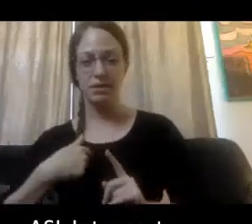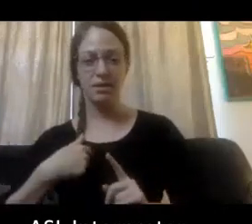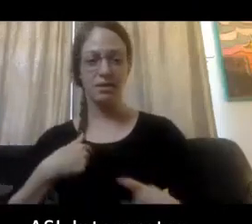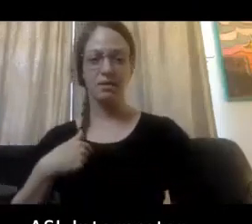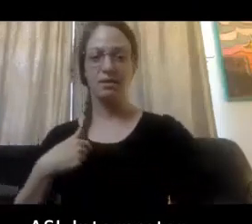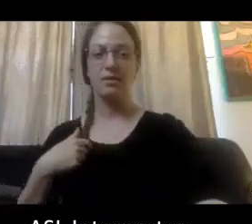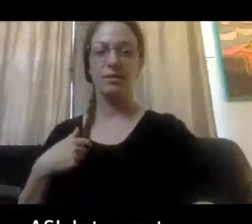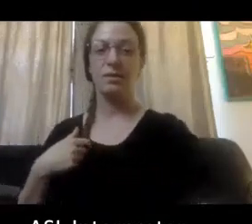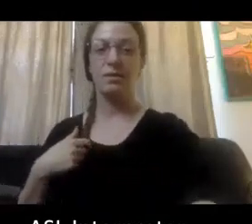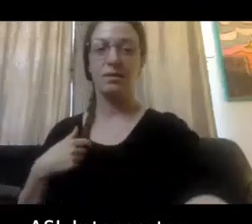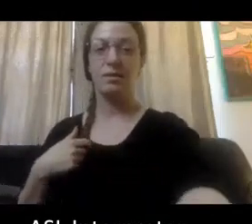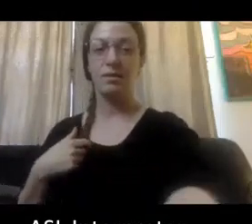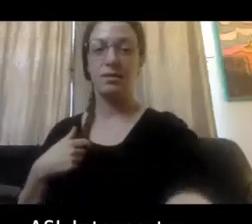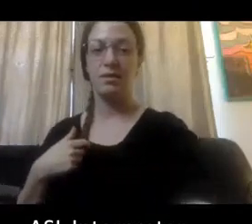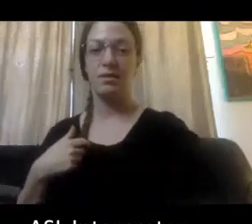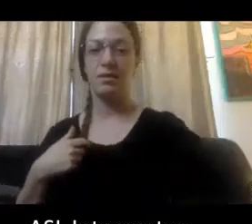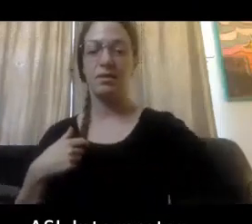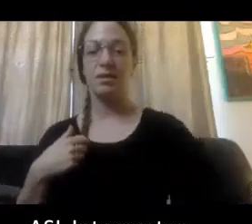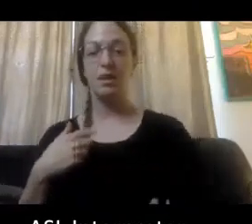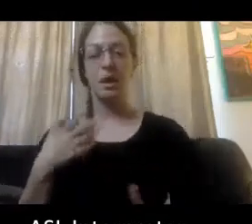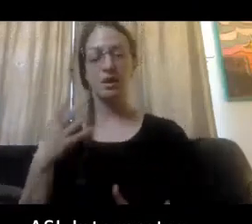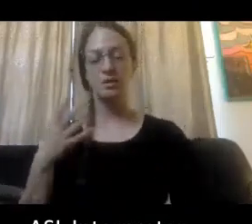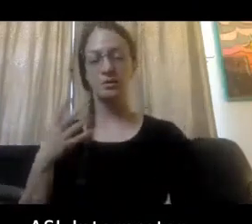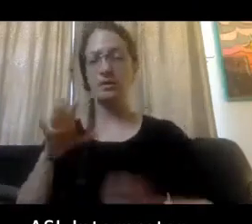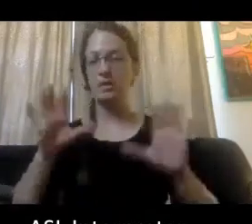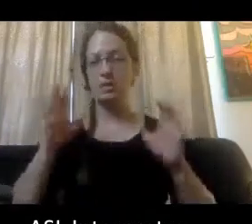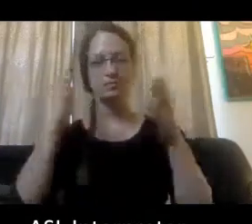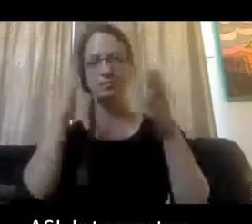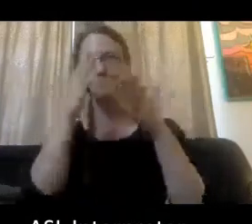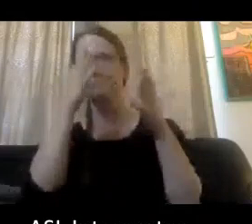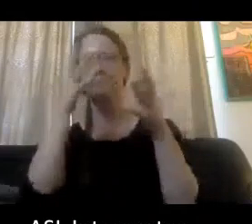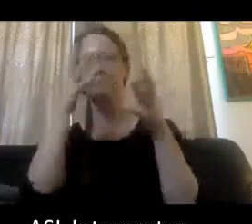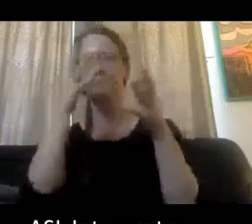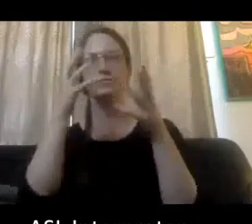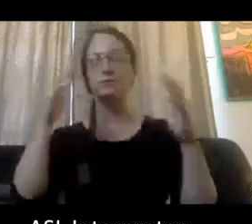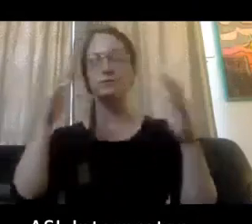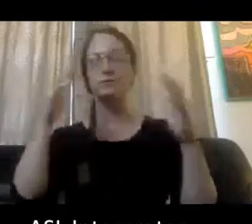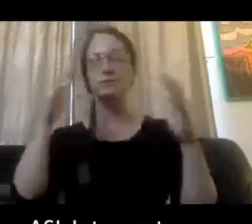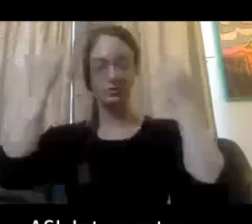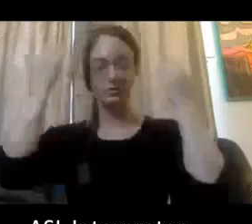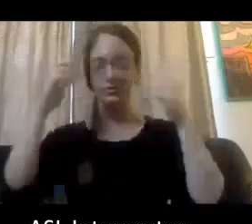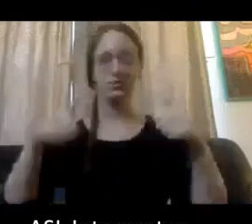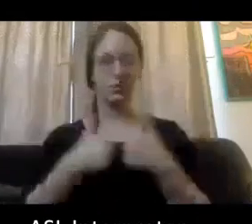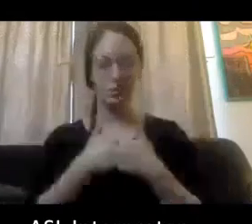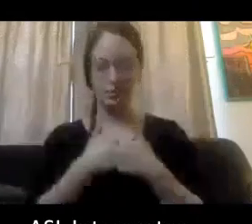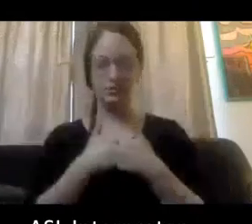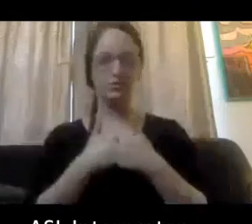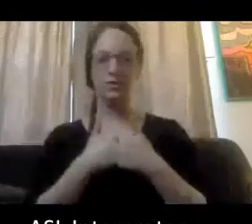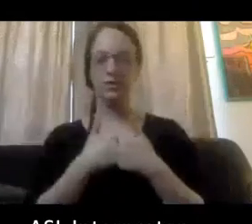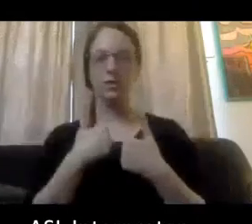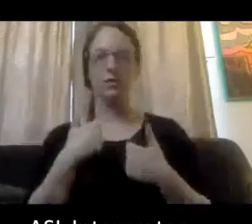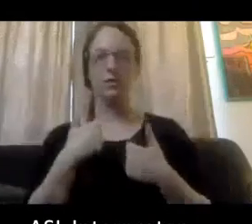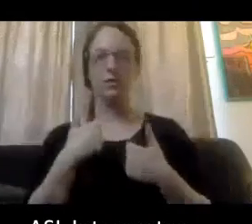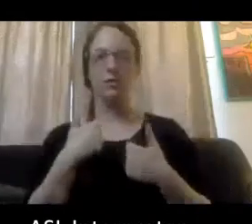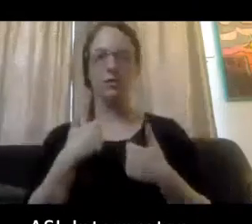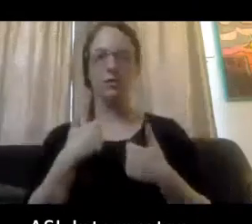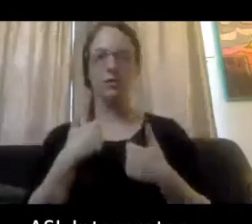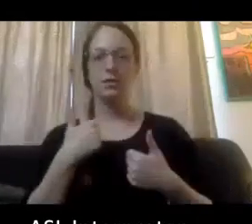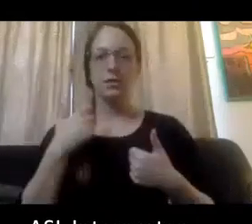the software and stuff, and it's a massive challenge. But I consider trying to get my head around